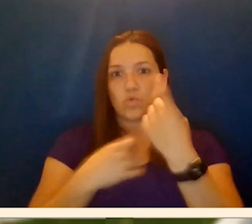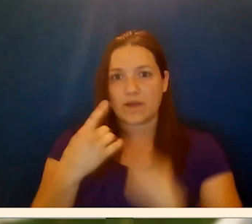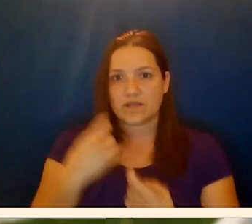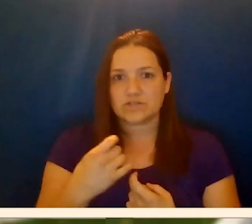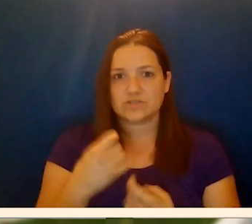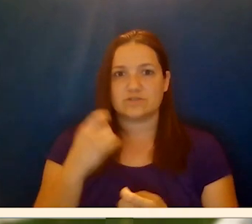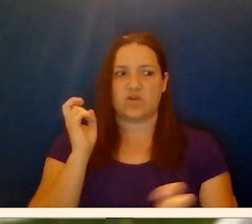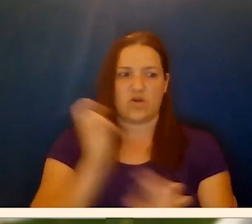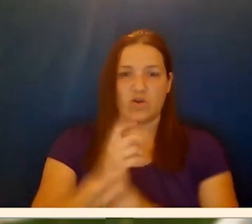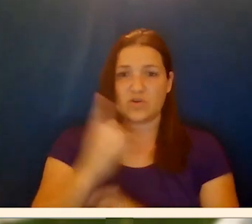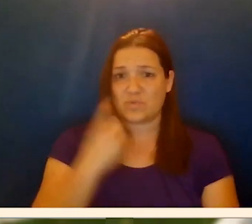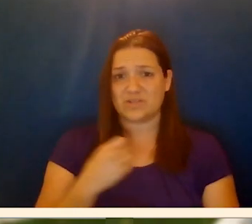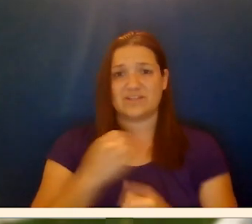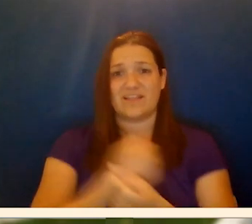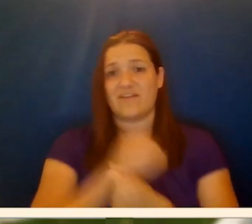hard-hitting ones.